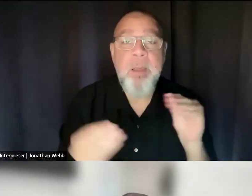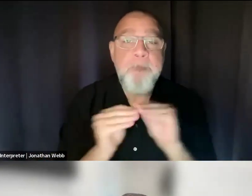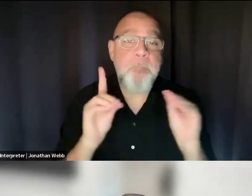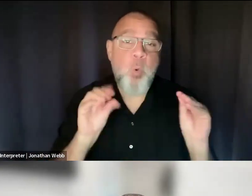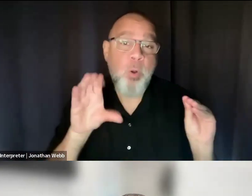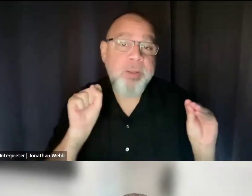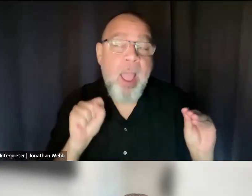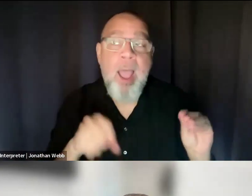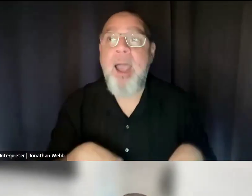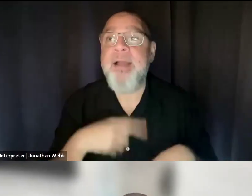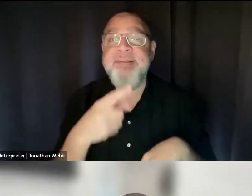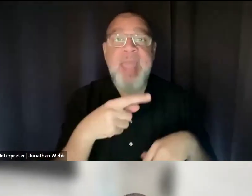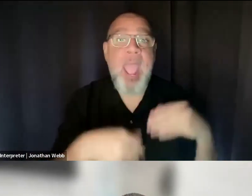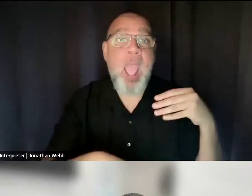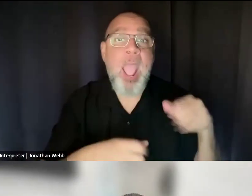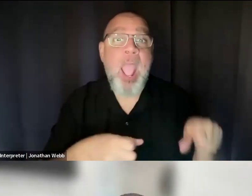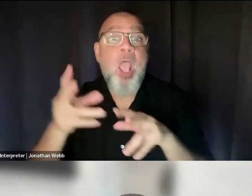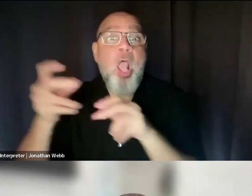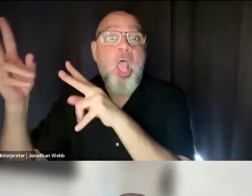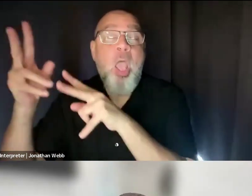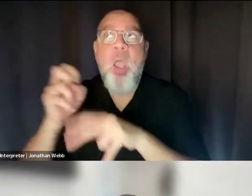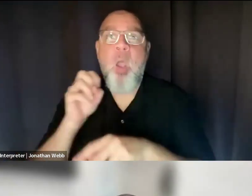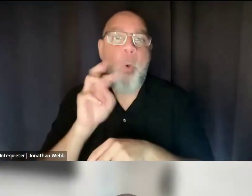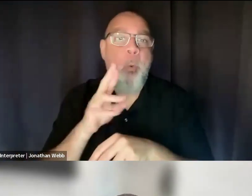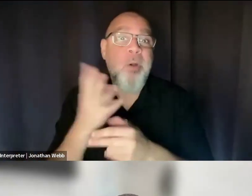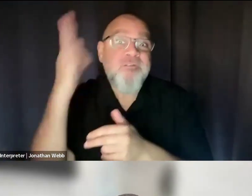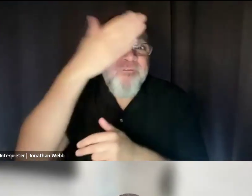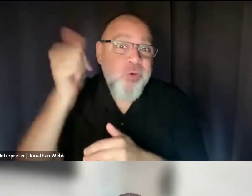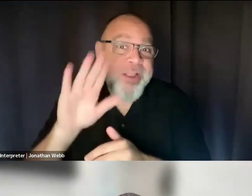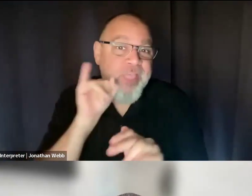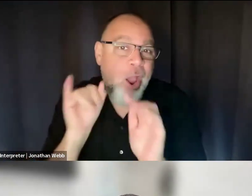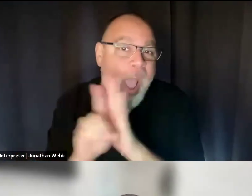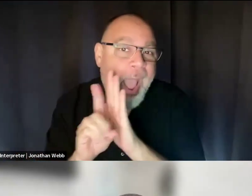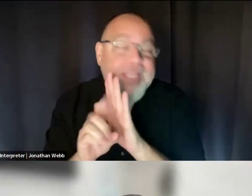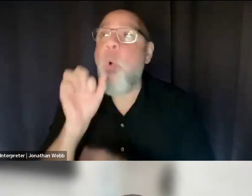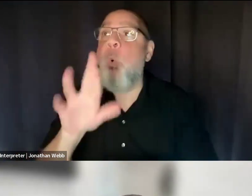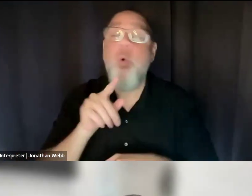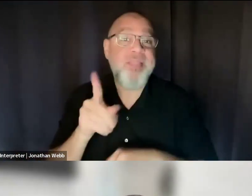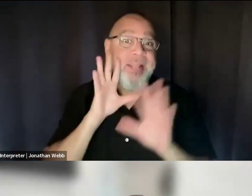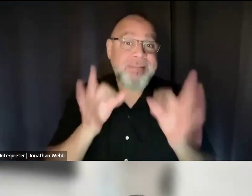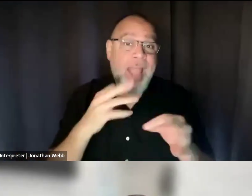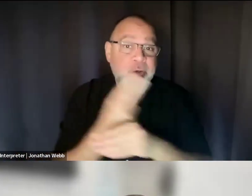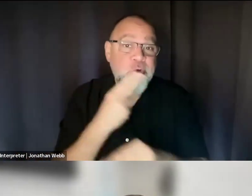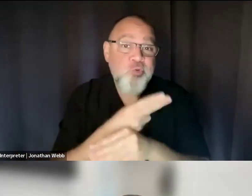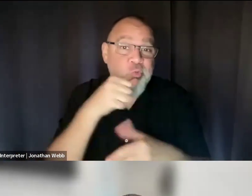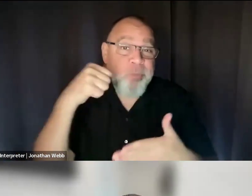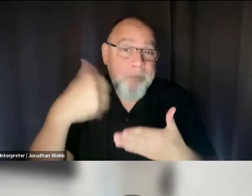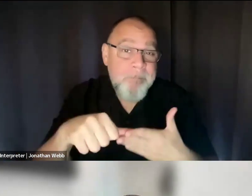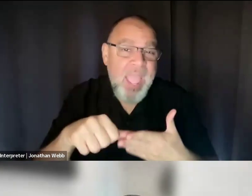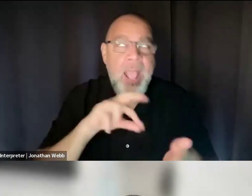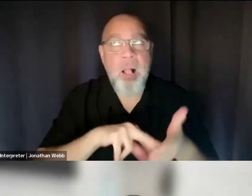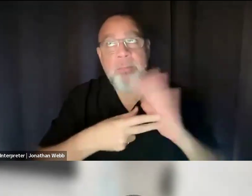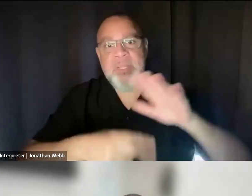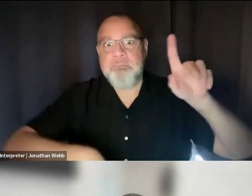identity documents, if they decide to go through the mail. So it really is all over the map. I would say very